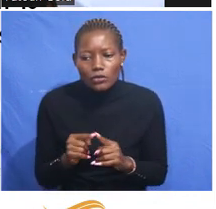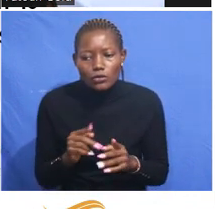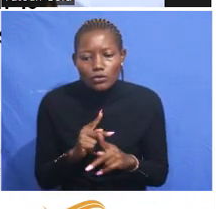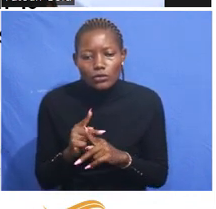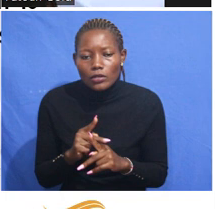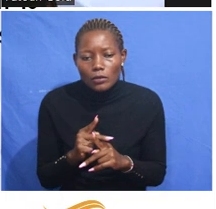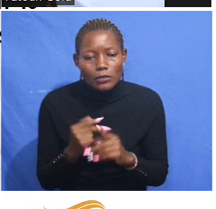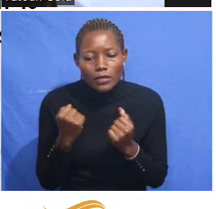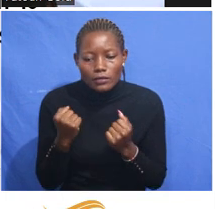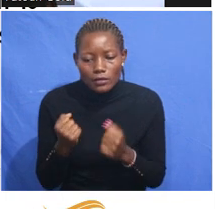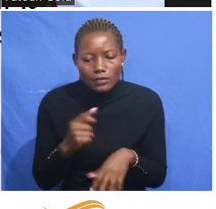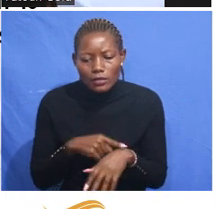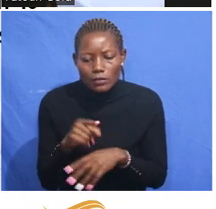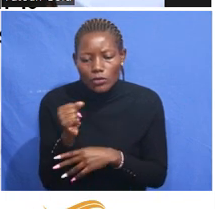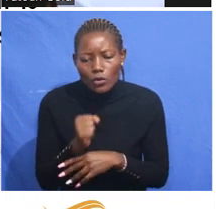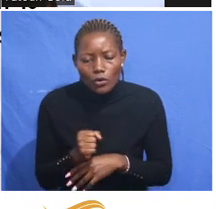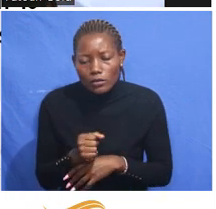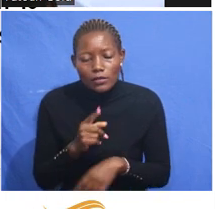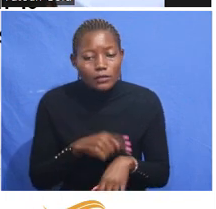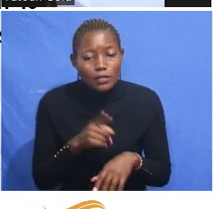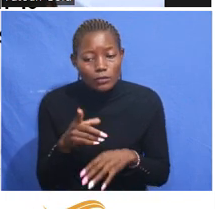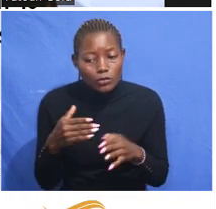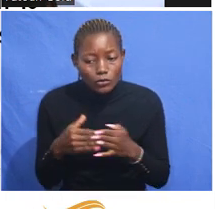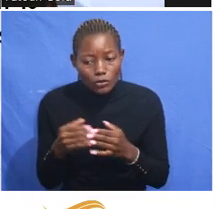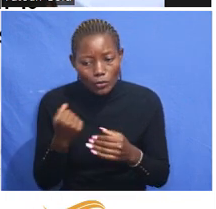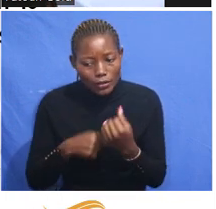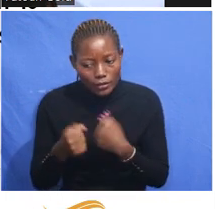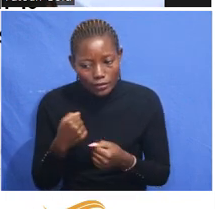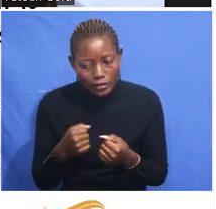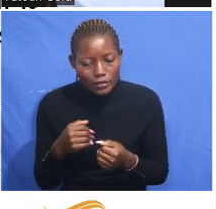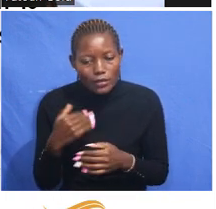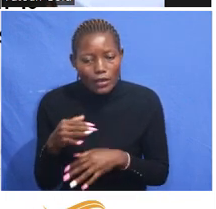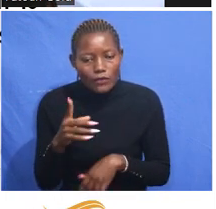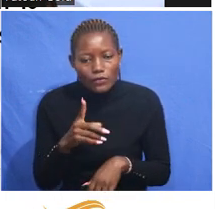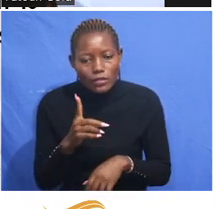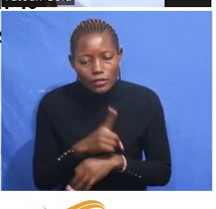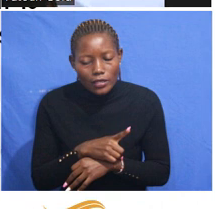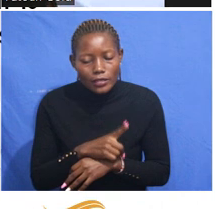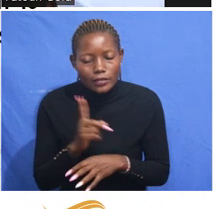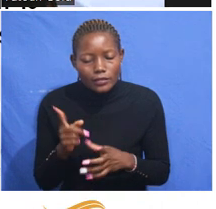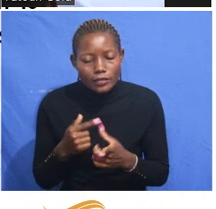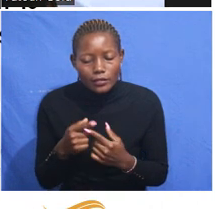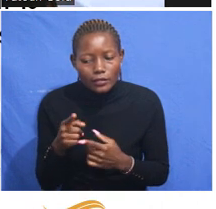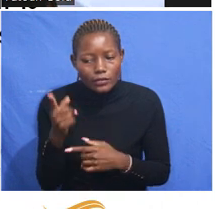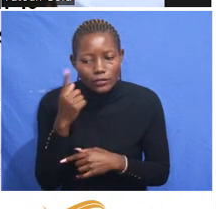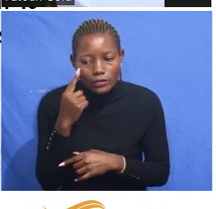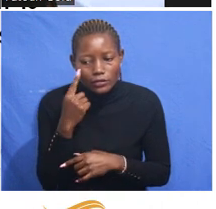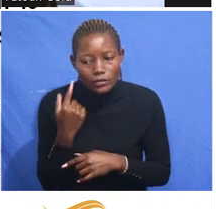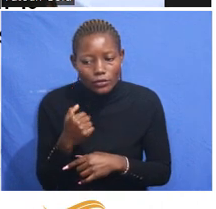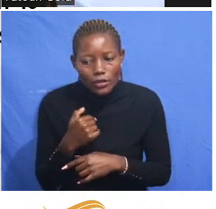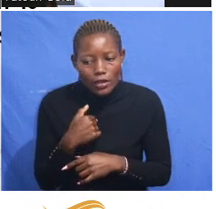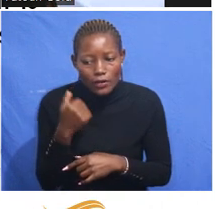When you stop exercising regularly, you will find that there is a certain disease